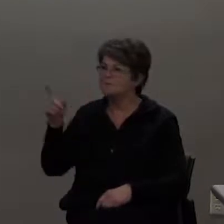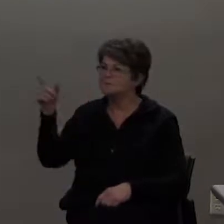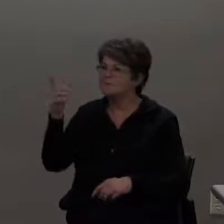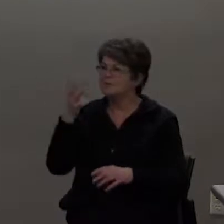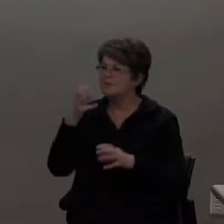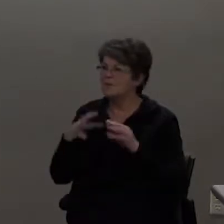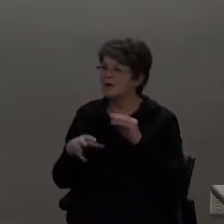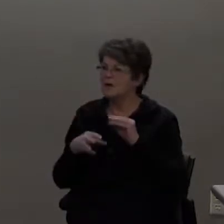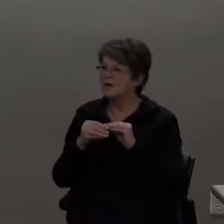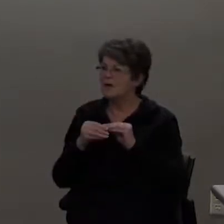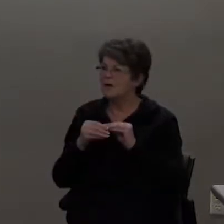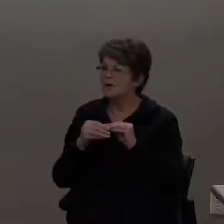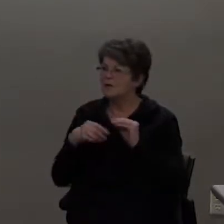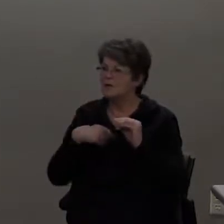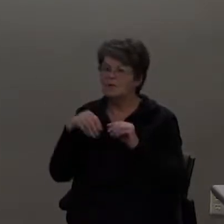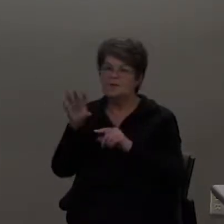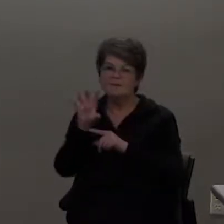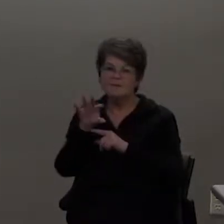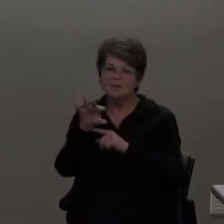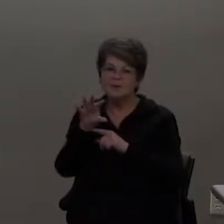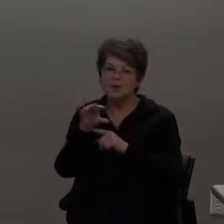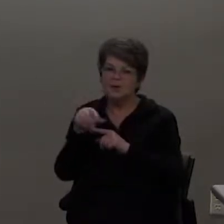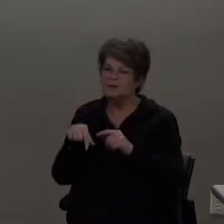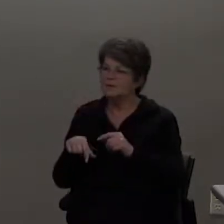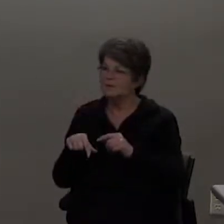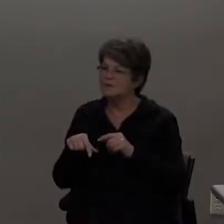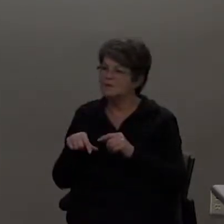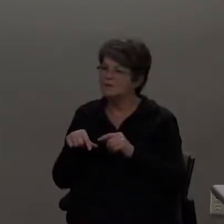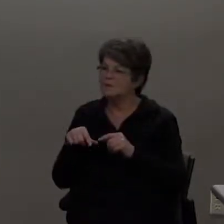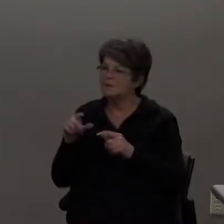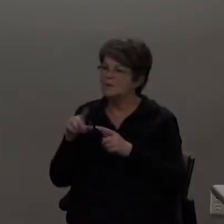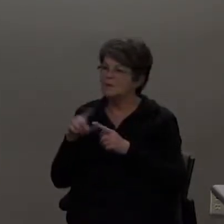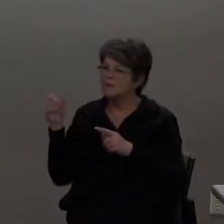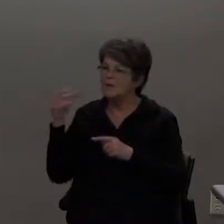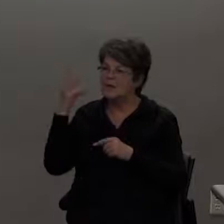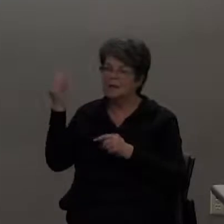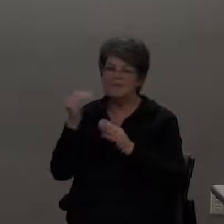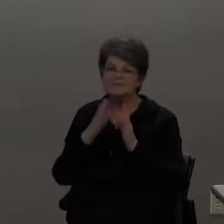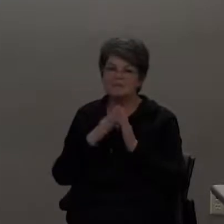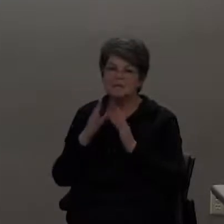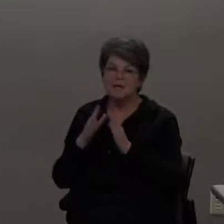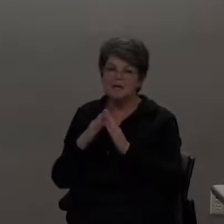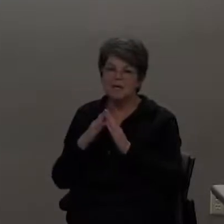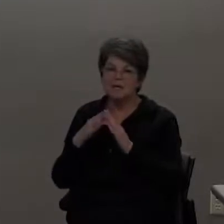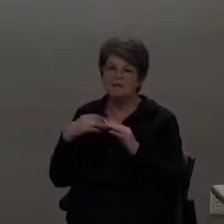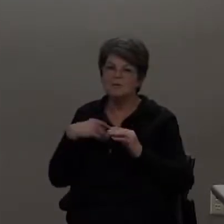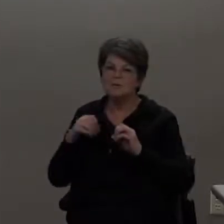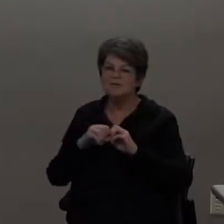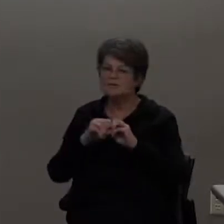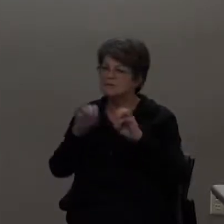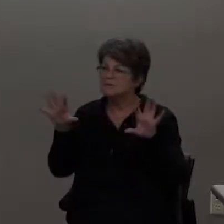add, we're videoing this. And when Kyle leaves town, we send out to